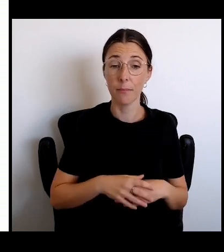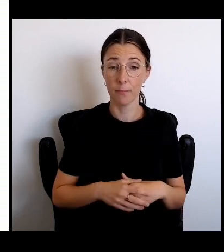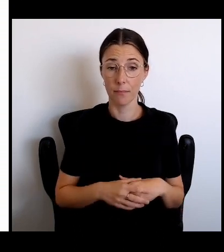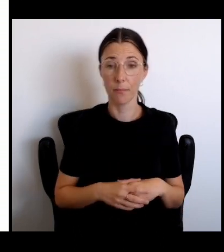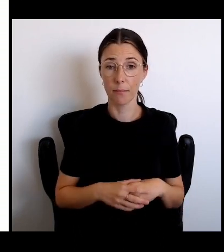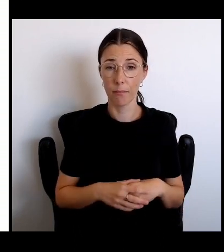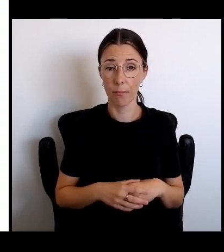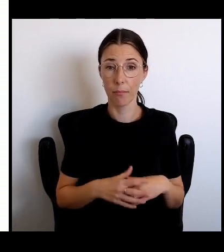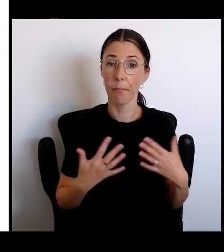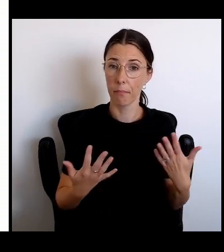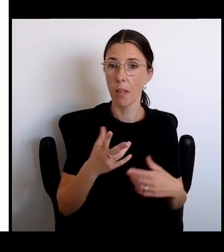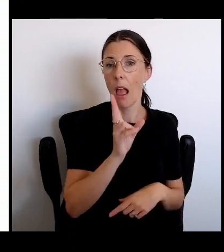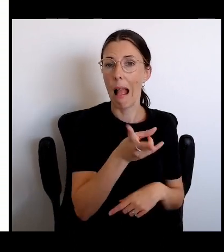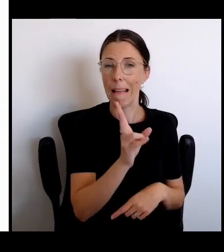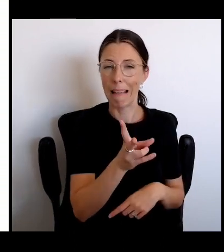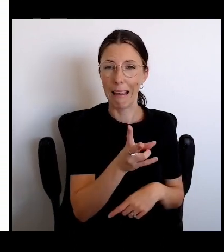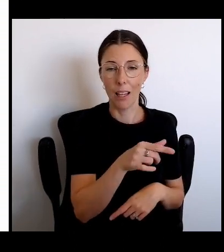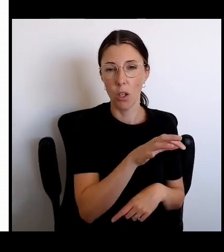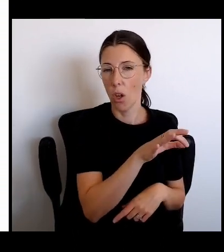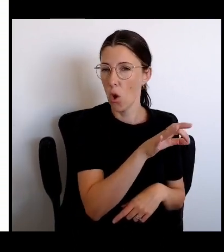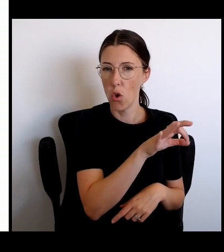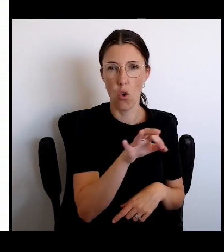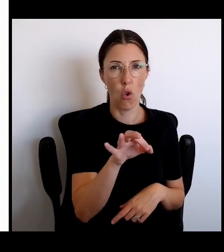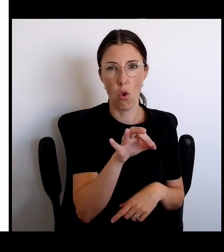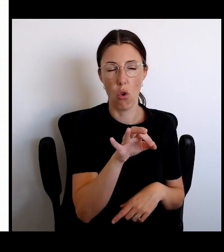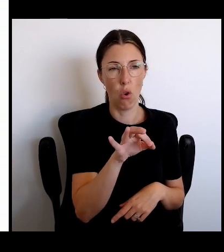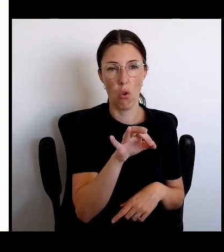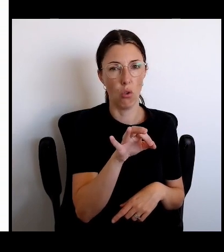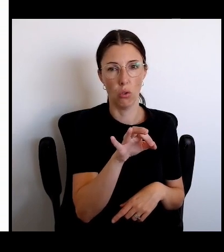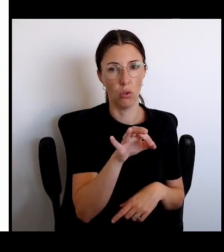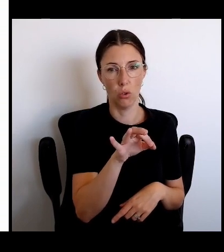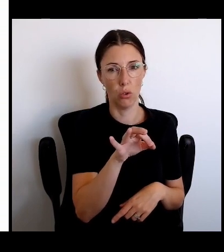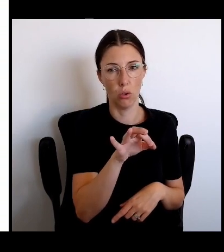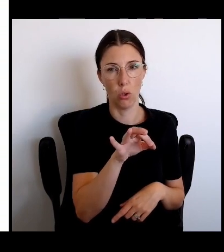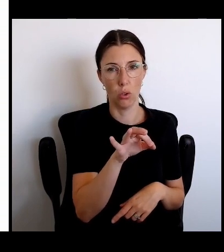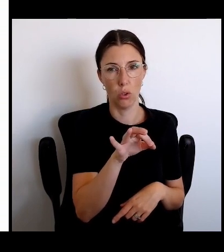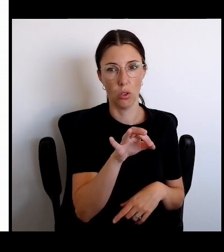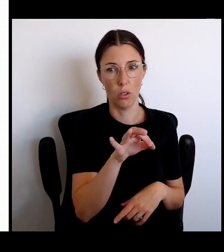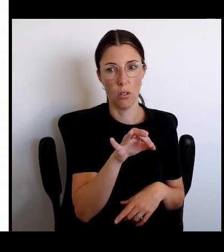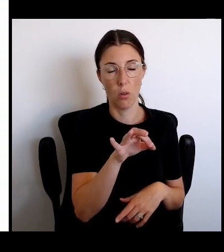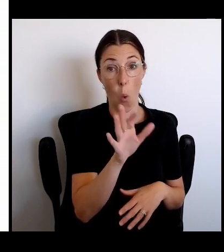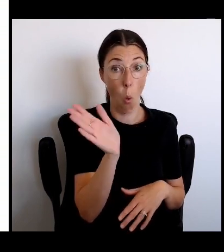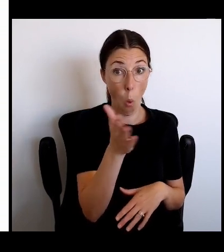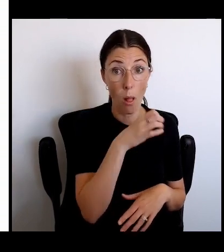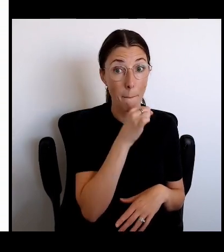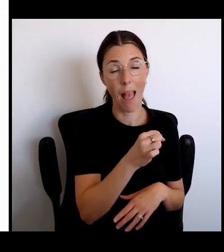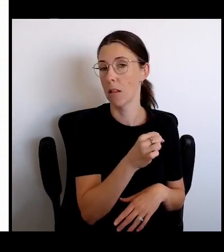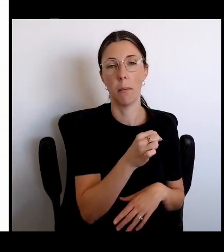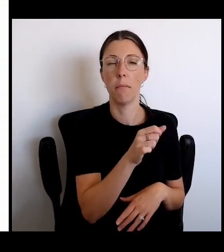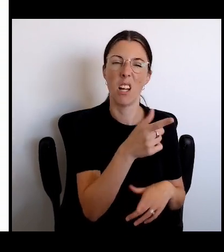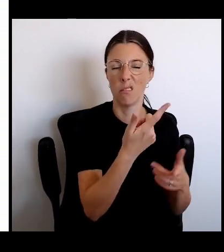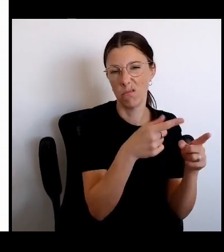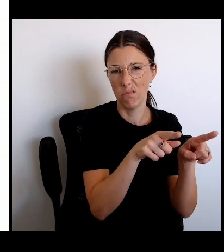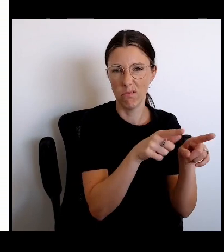although again not dominated by males. This is the segment that are the least likely